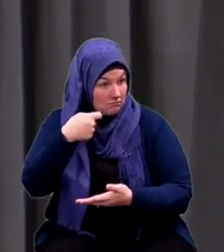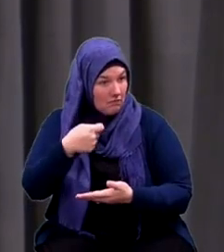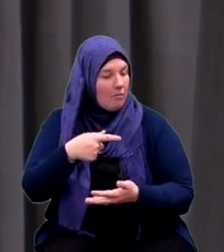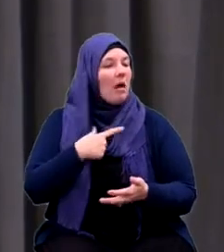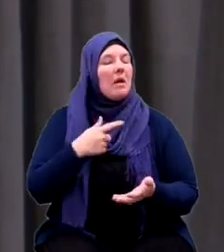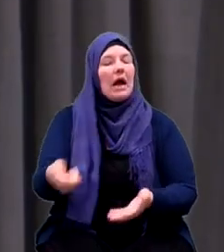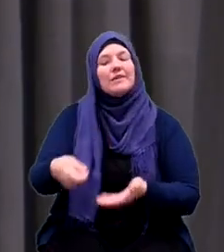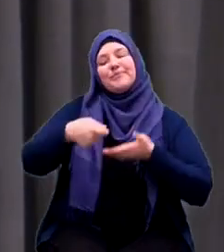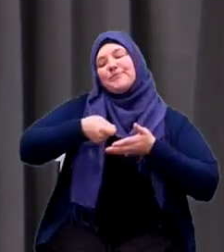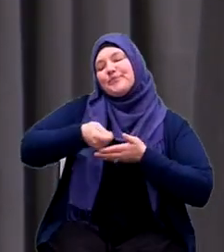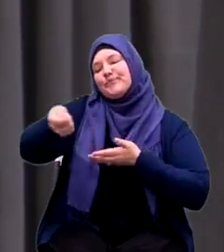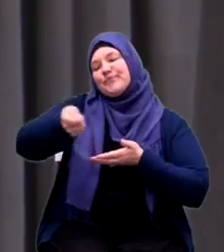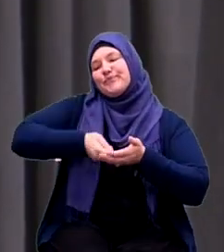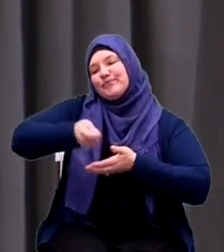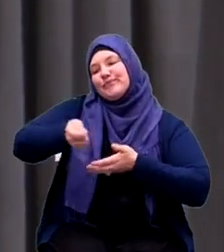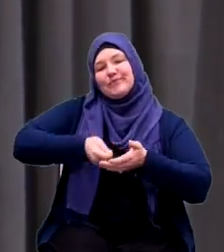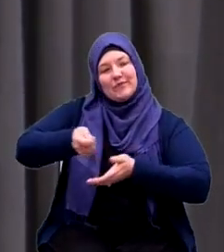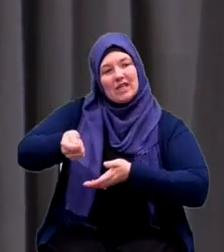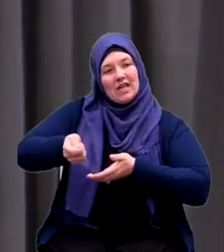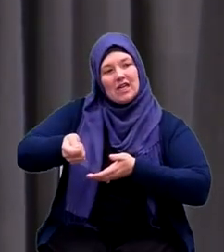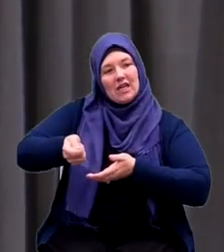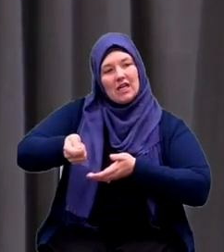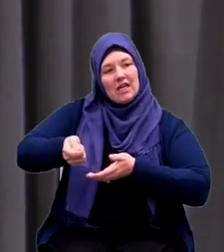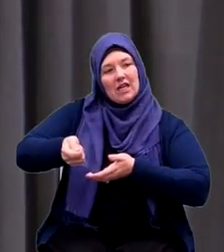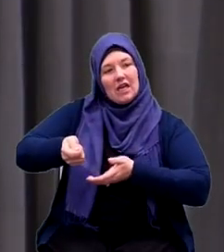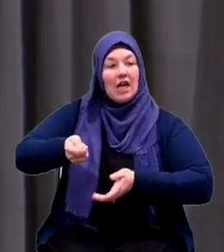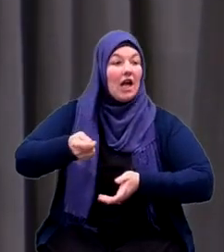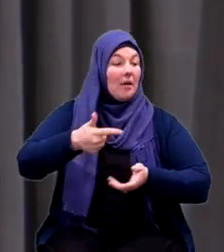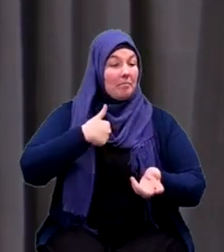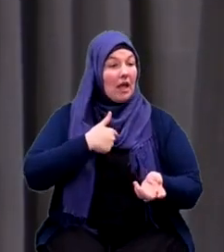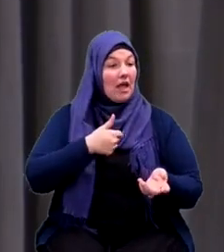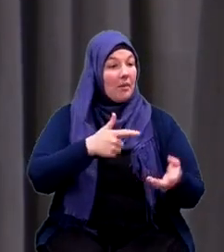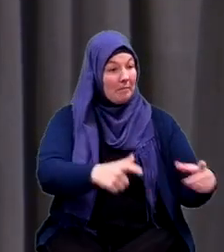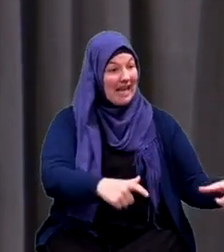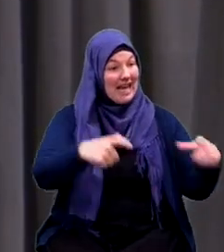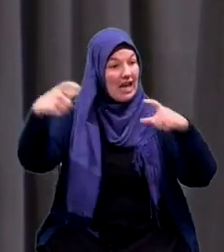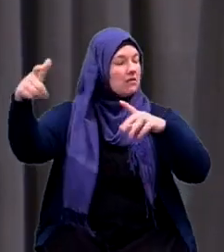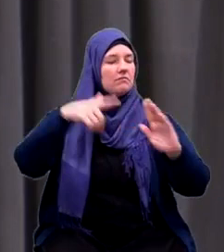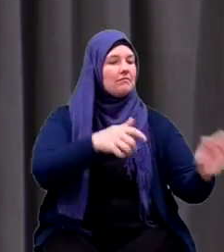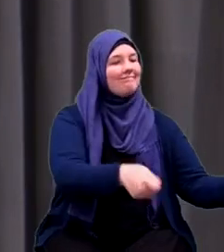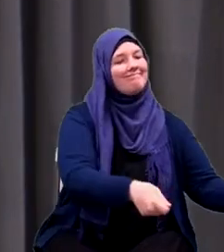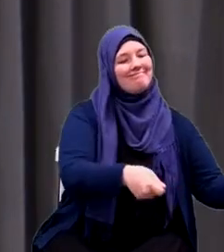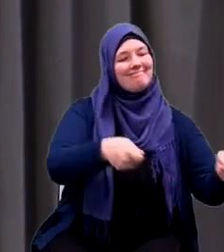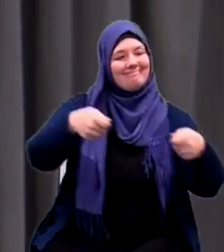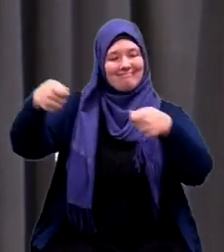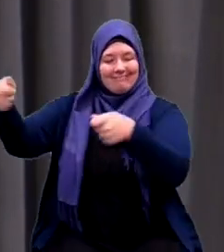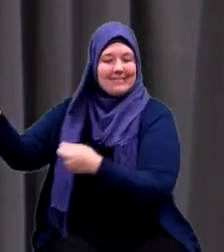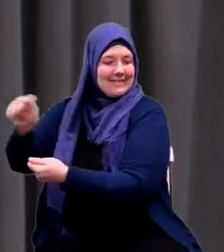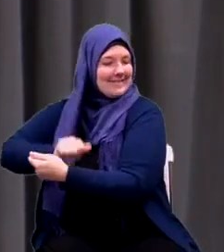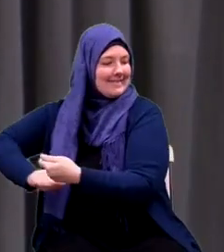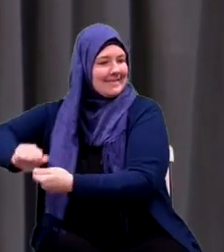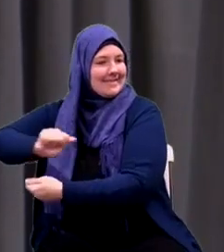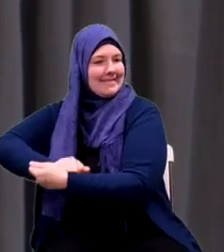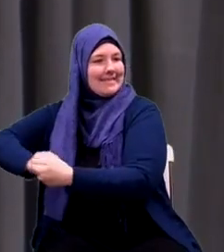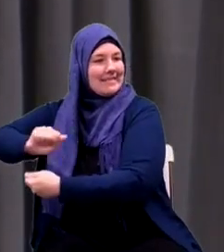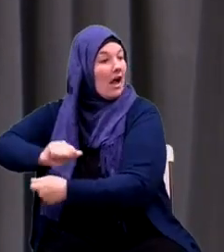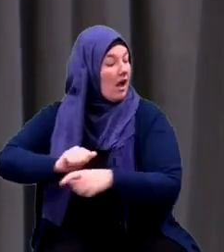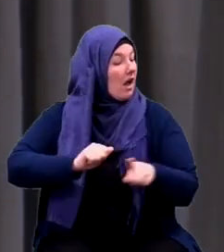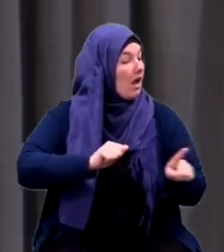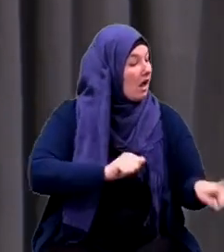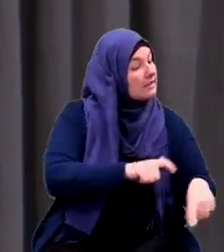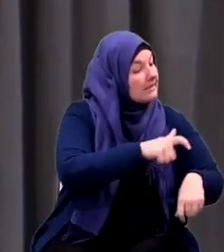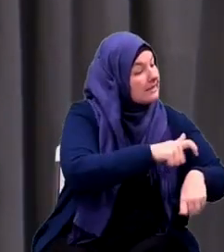you tell them when the next meal is gonna be, but they don't help in any way. We raise a